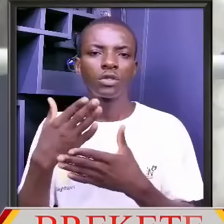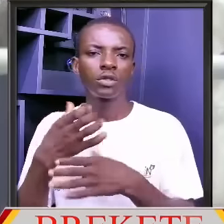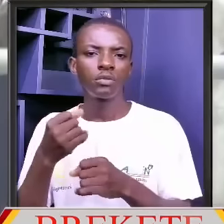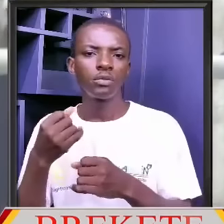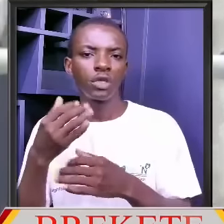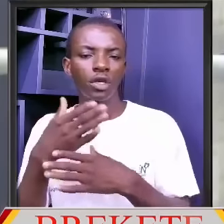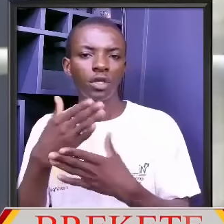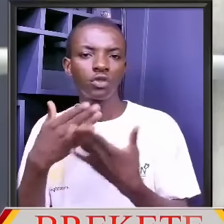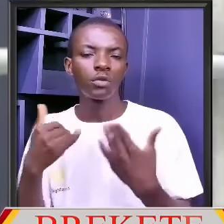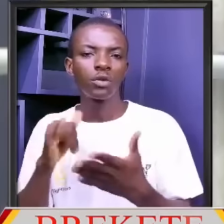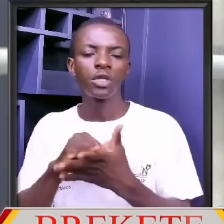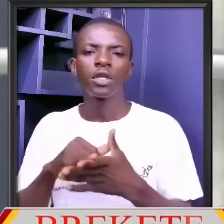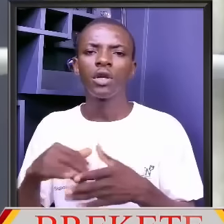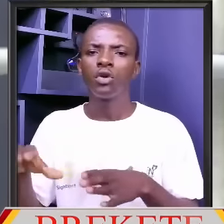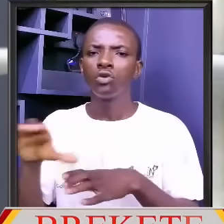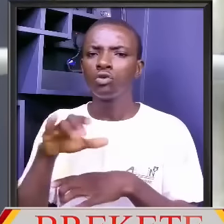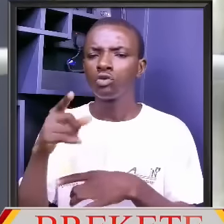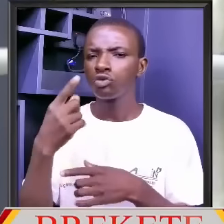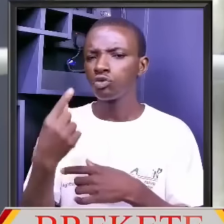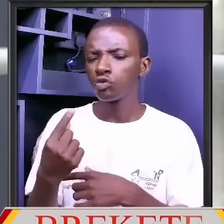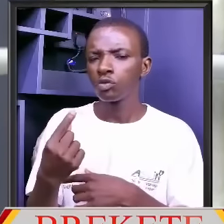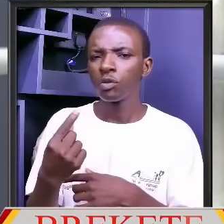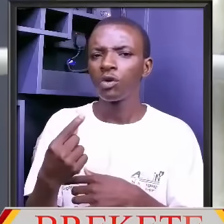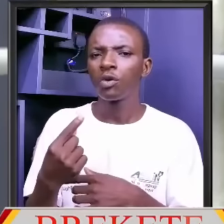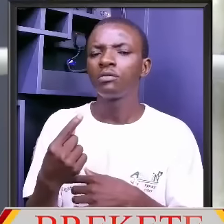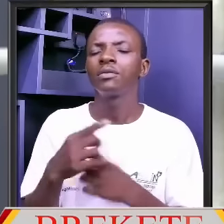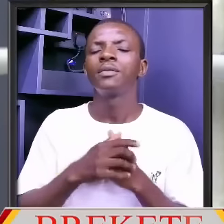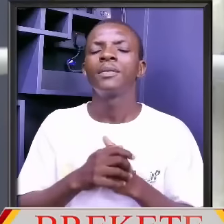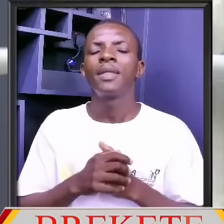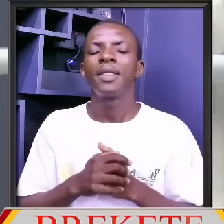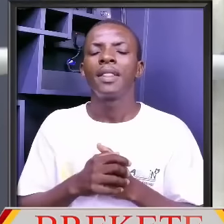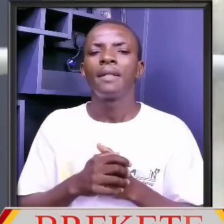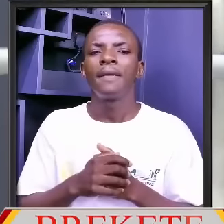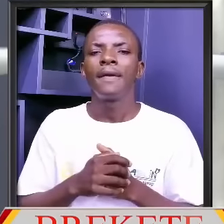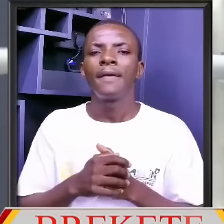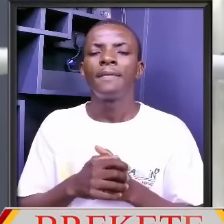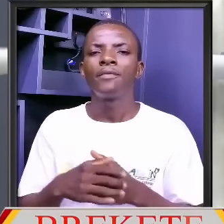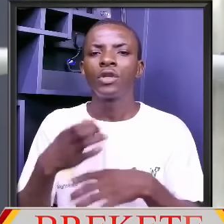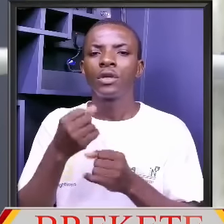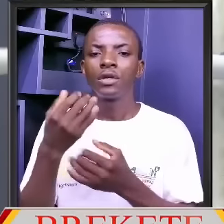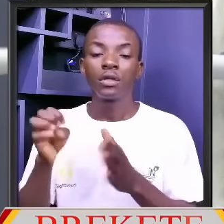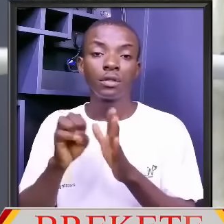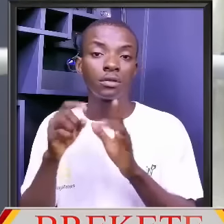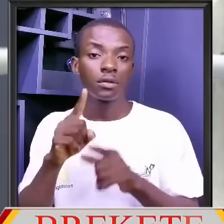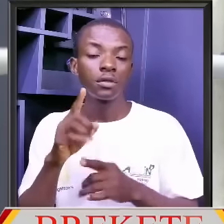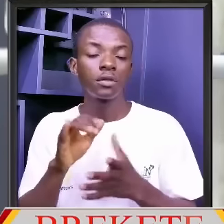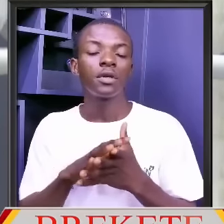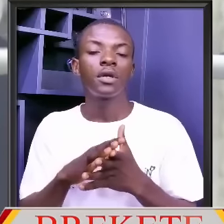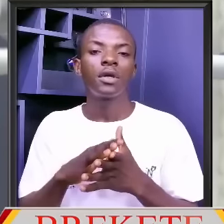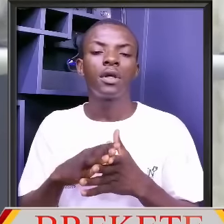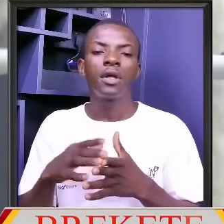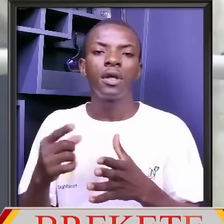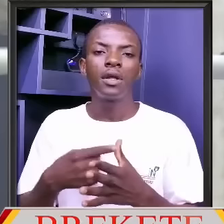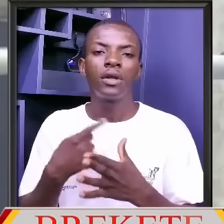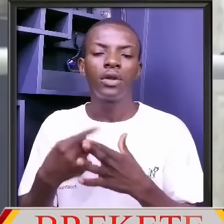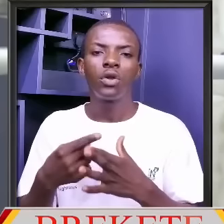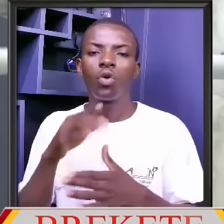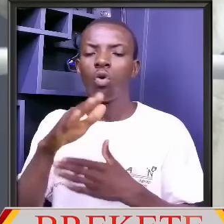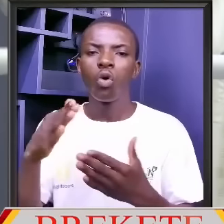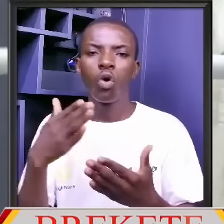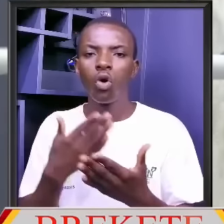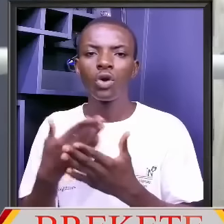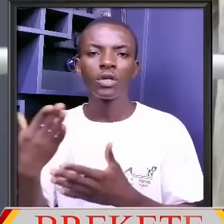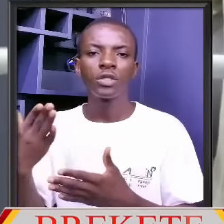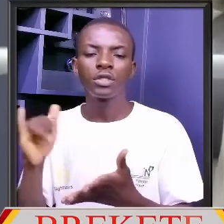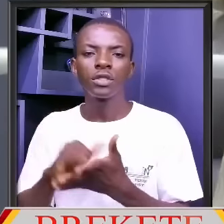somebody we go look like you small. You understand? Yeah. If we get exactly okay. Then all